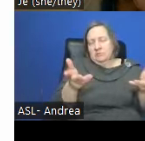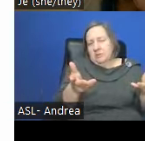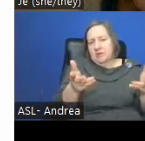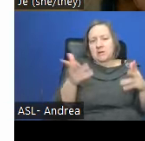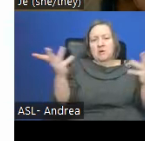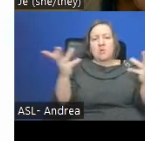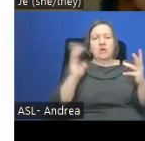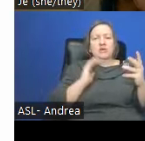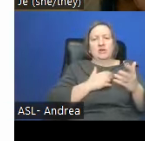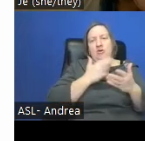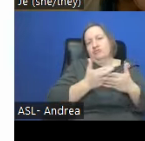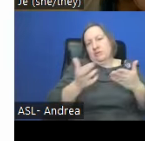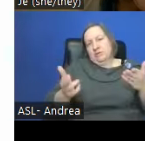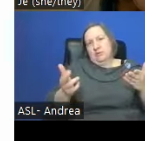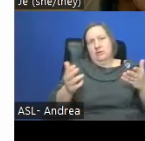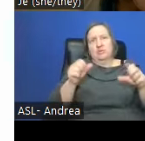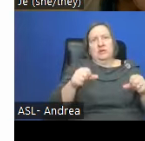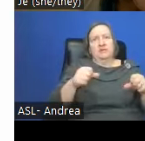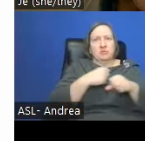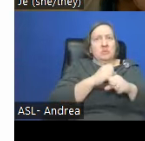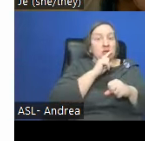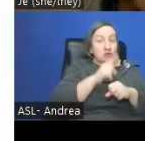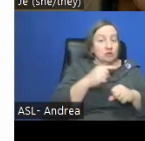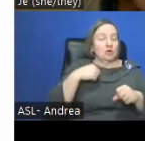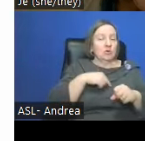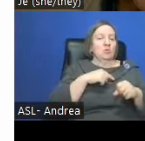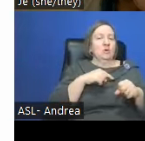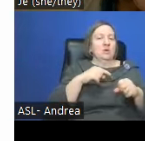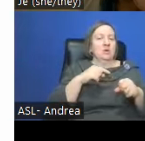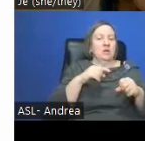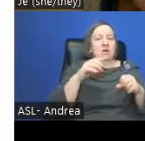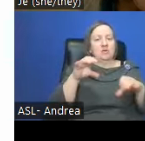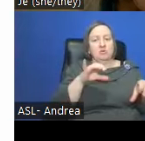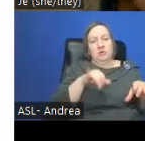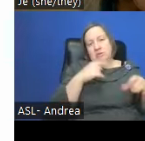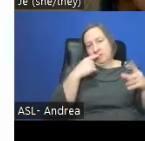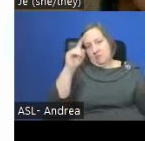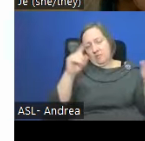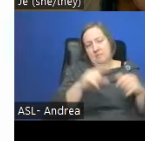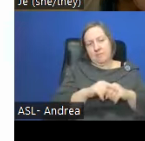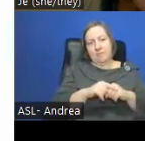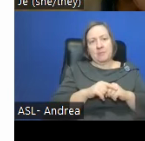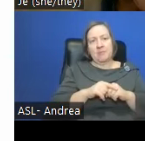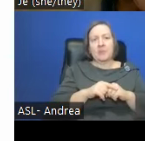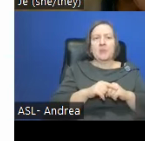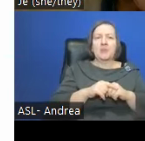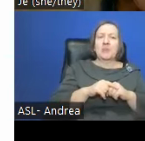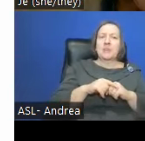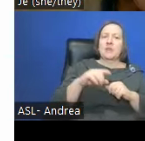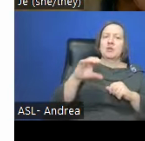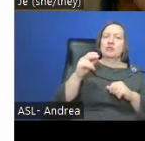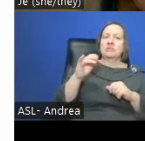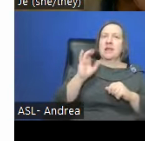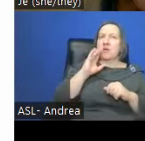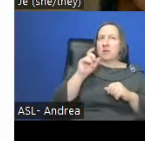what is our resource to be able to make sure that we're tapping into this? I'm going to ask